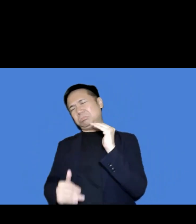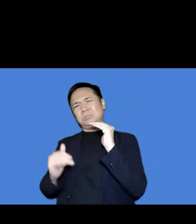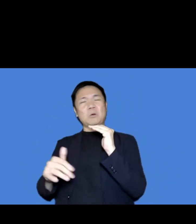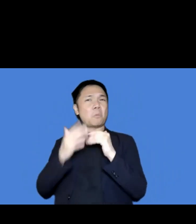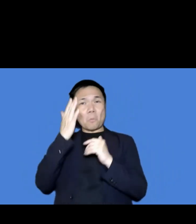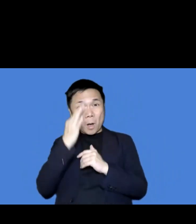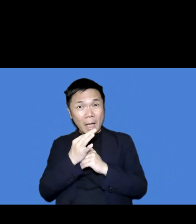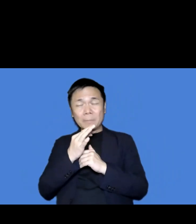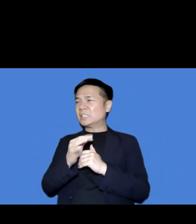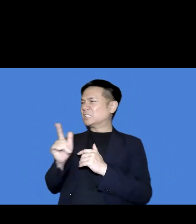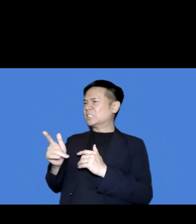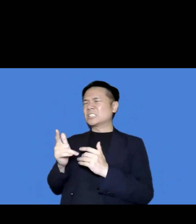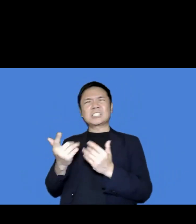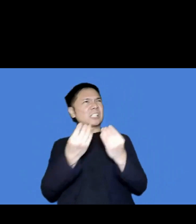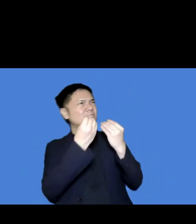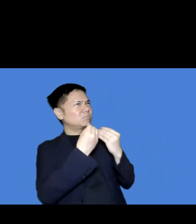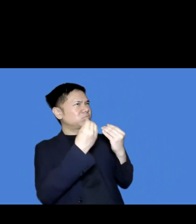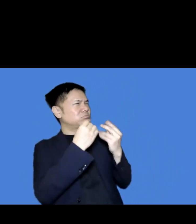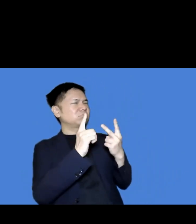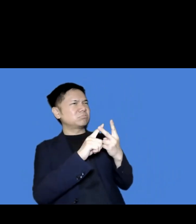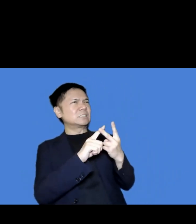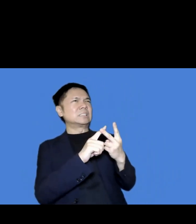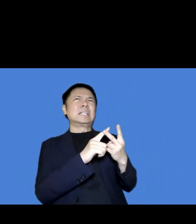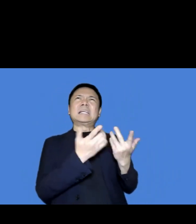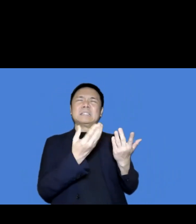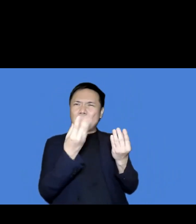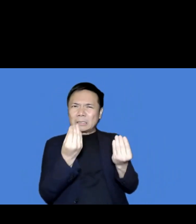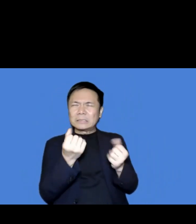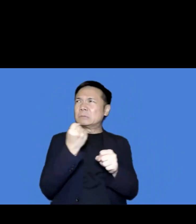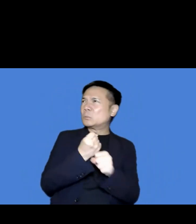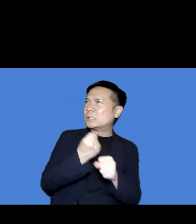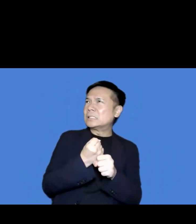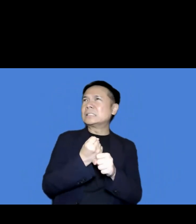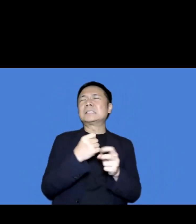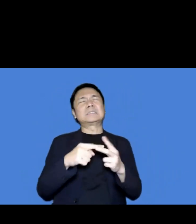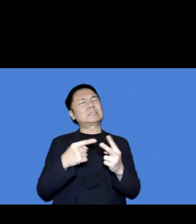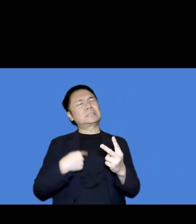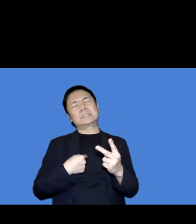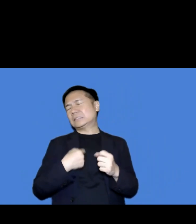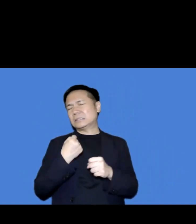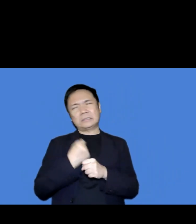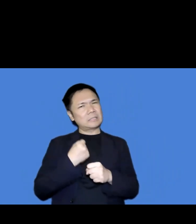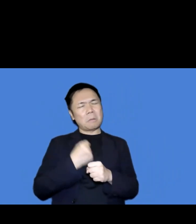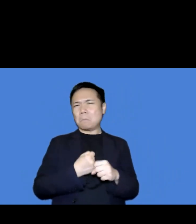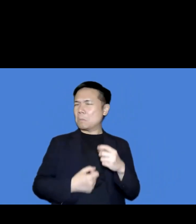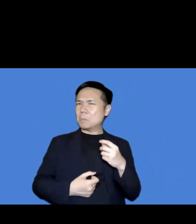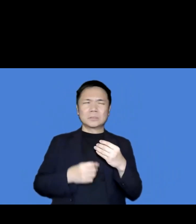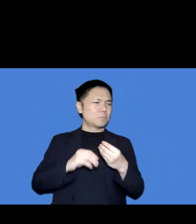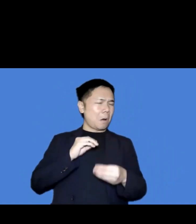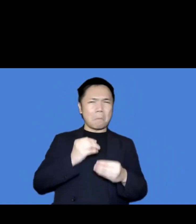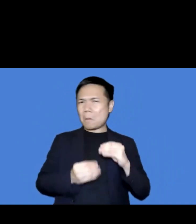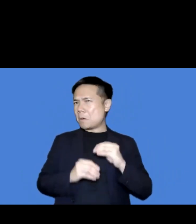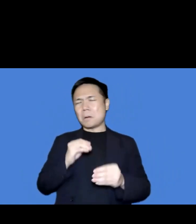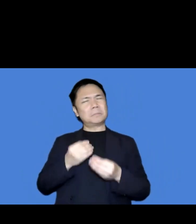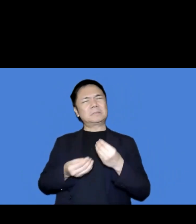educational, economic opportunities are daily struggles. The Convention on the Rights of Persons with